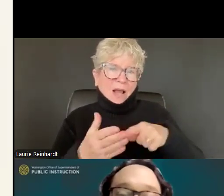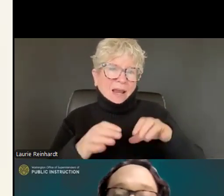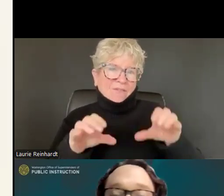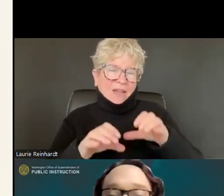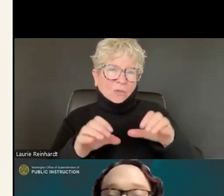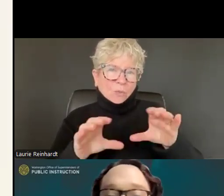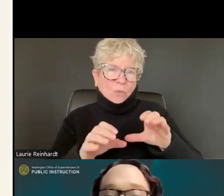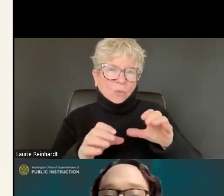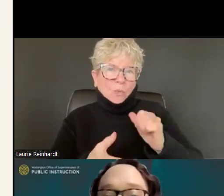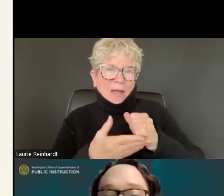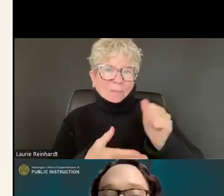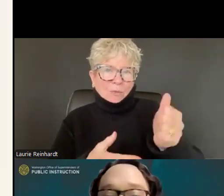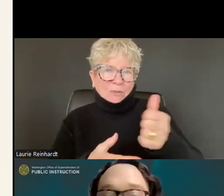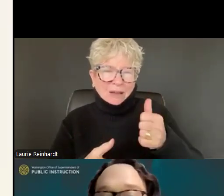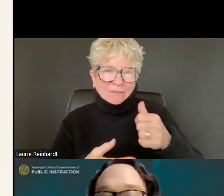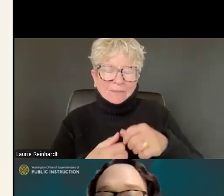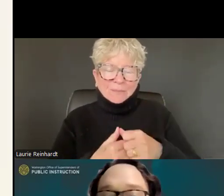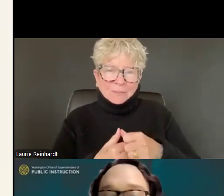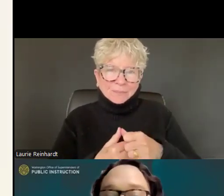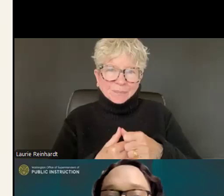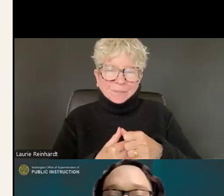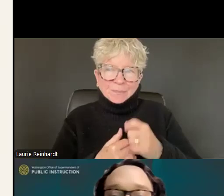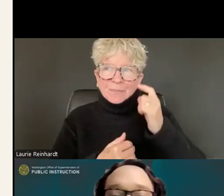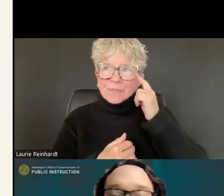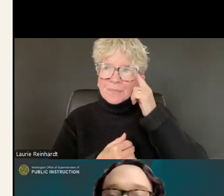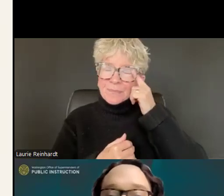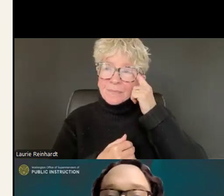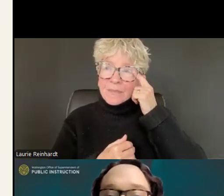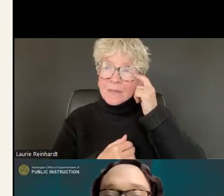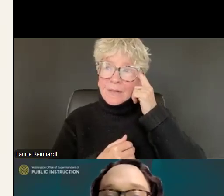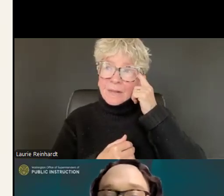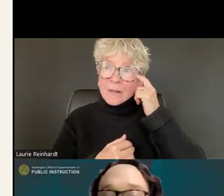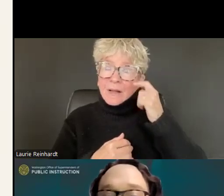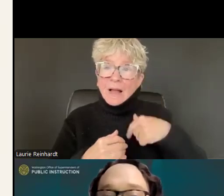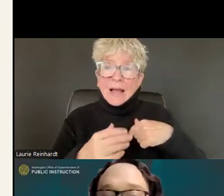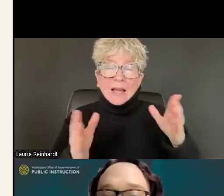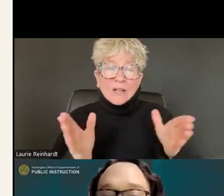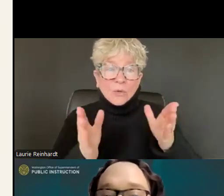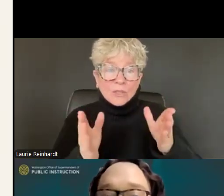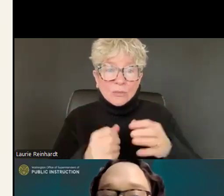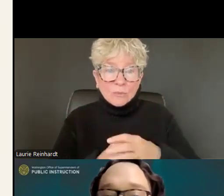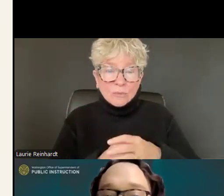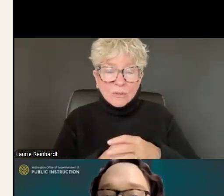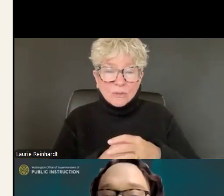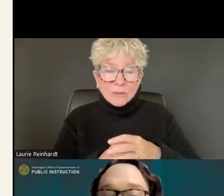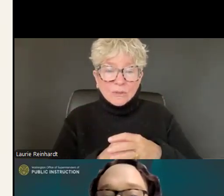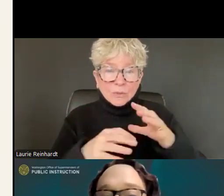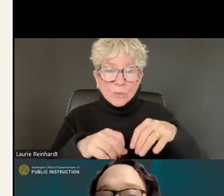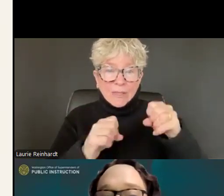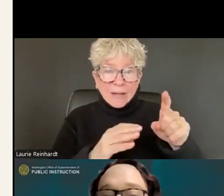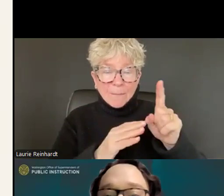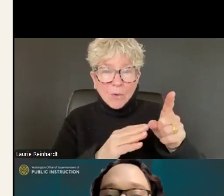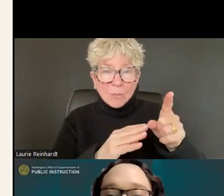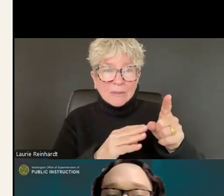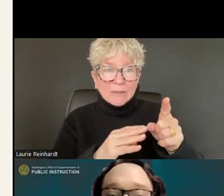feel better or just bring up your spirits or bring other spirits up? So I encourage you all take a moment, chat, put in